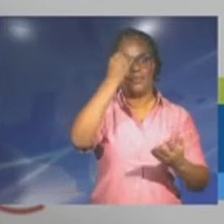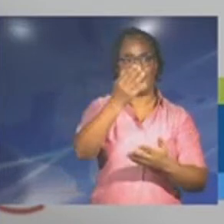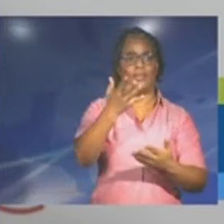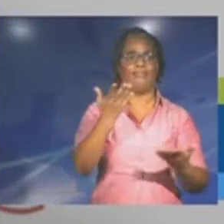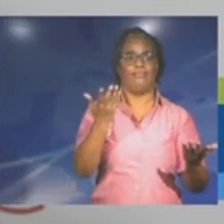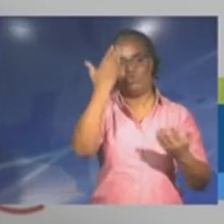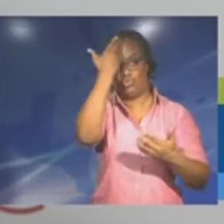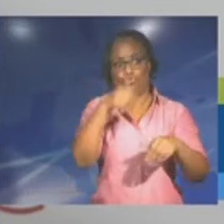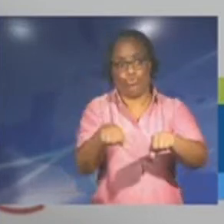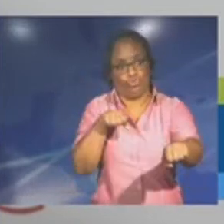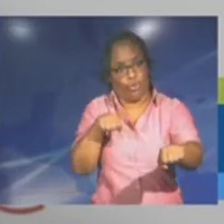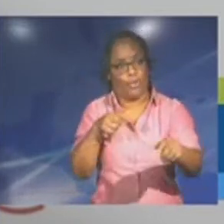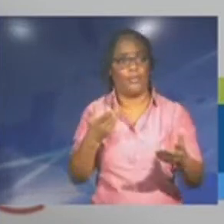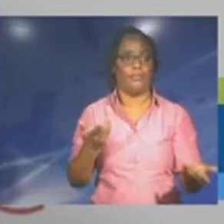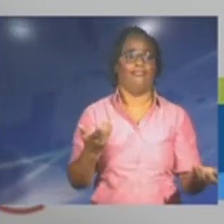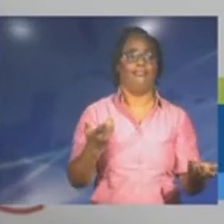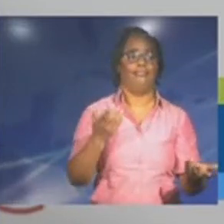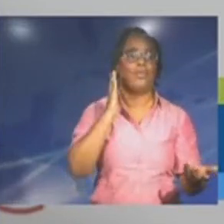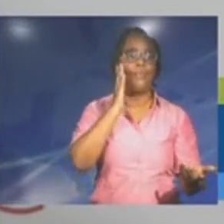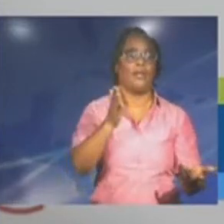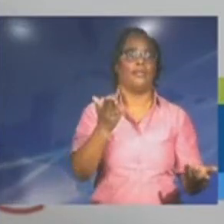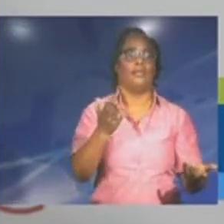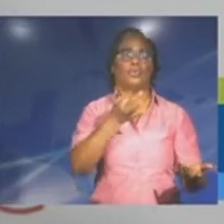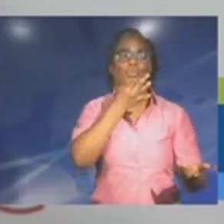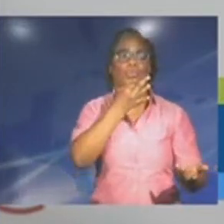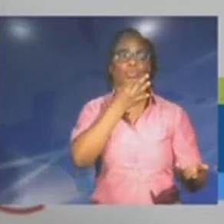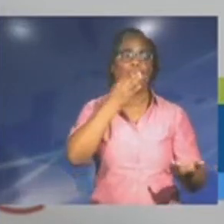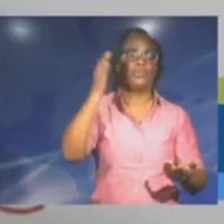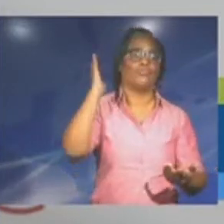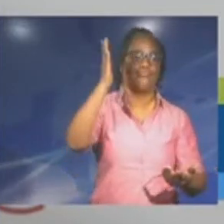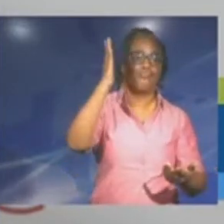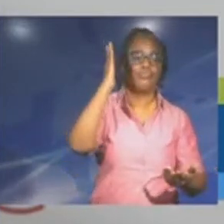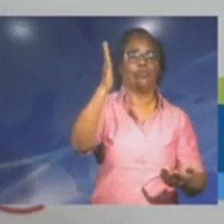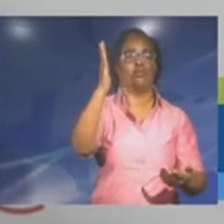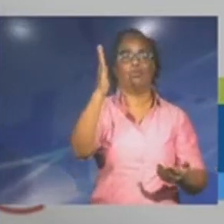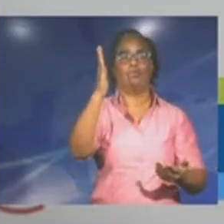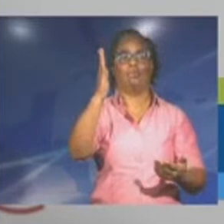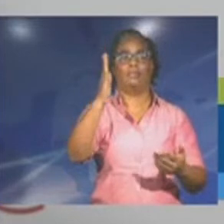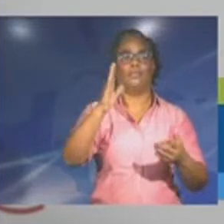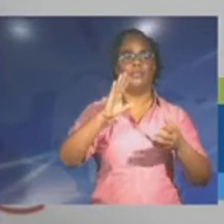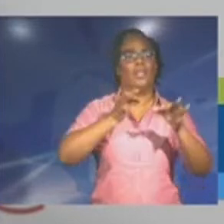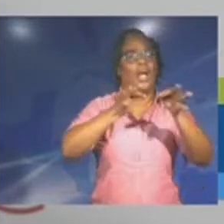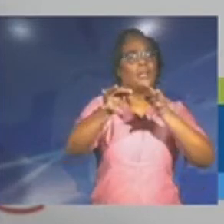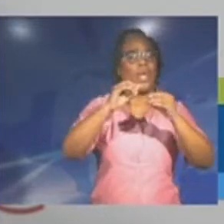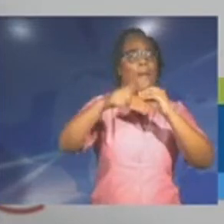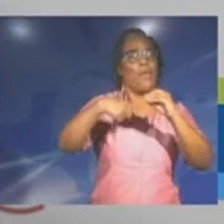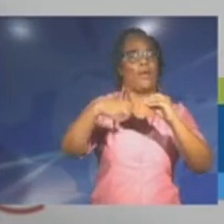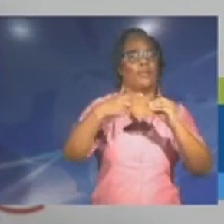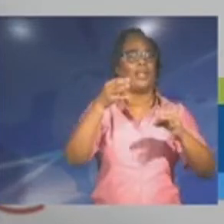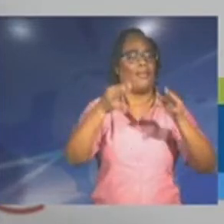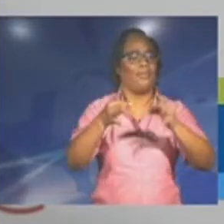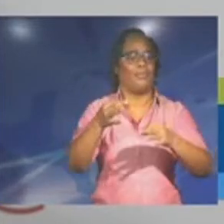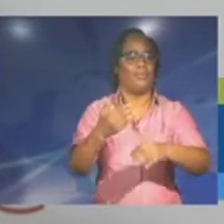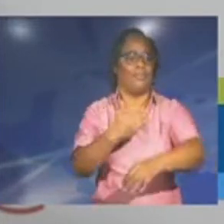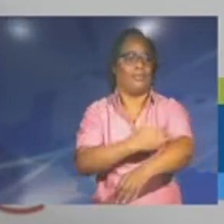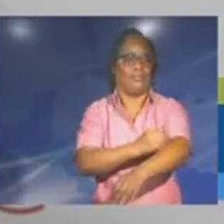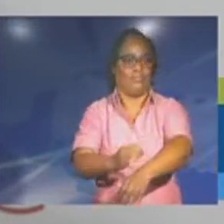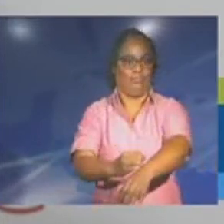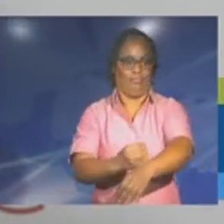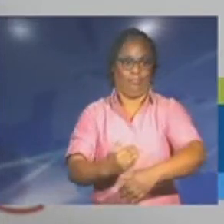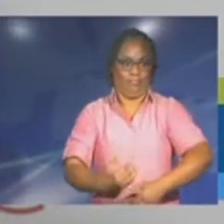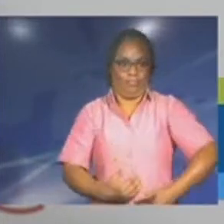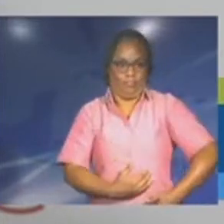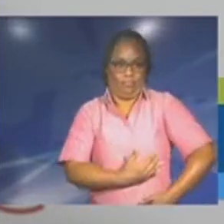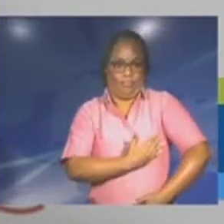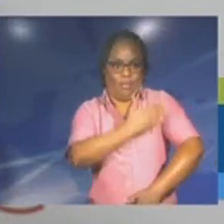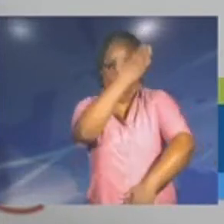big symposium on amputations very soon, to try, once again, to get people to do 3